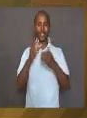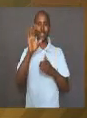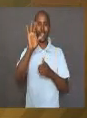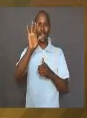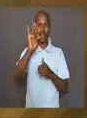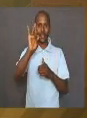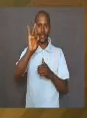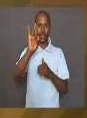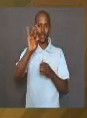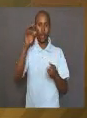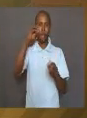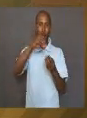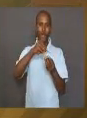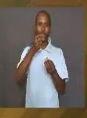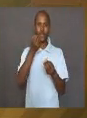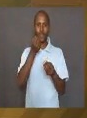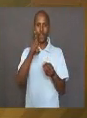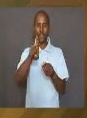8 plus 11